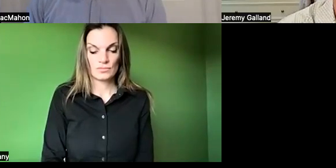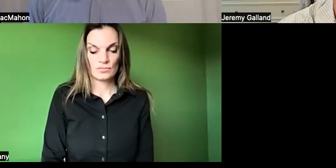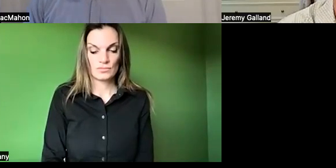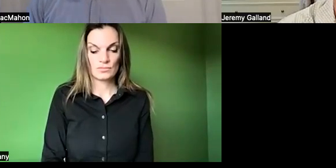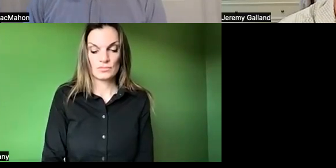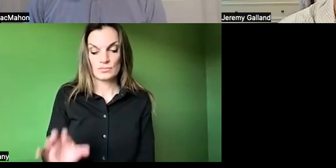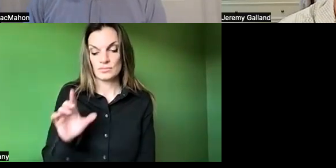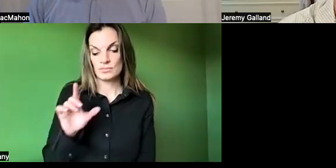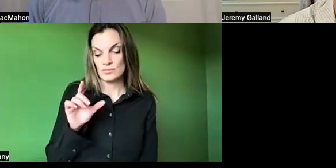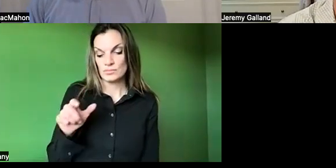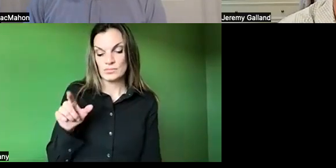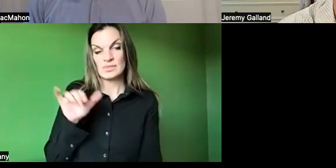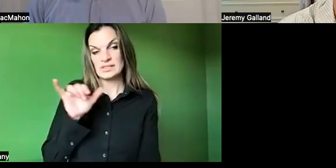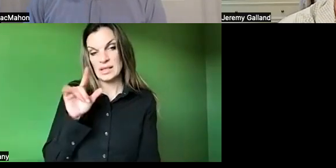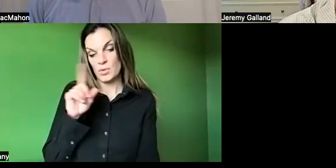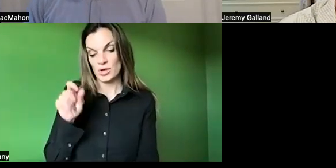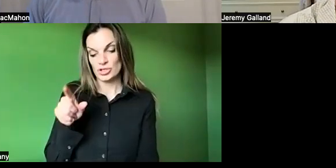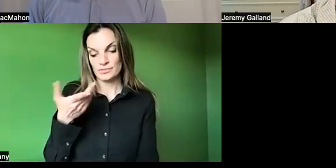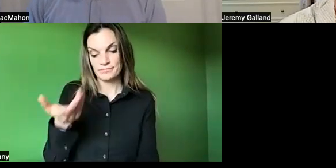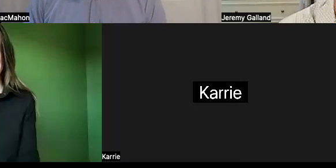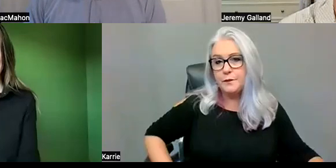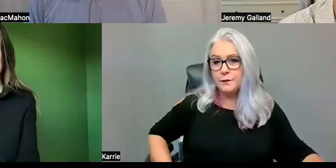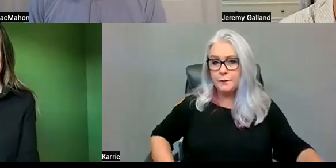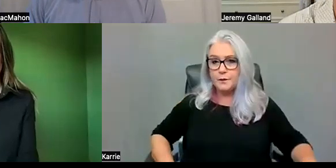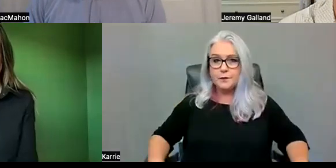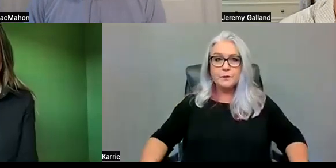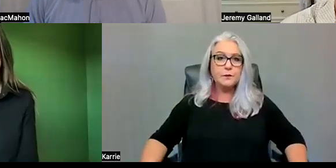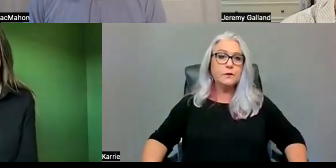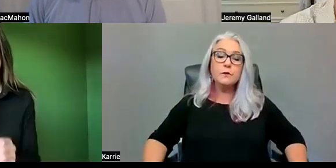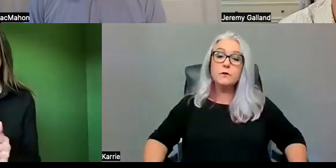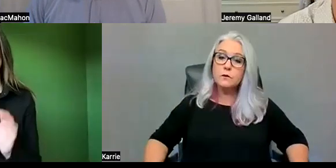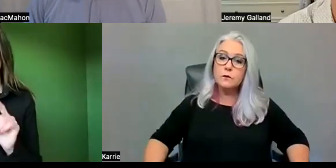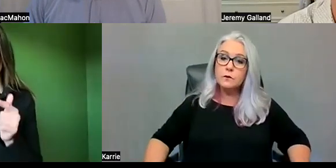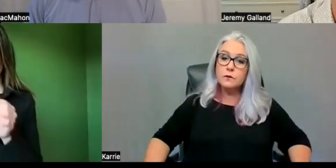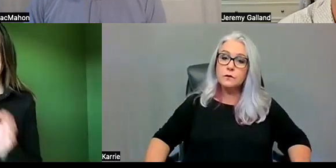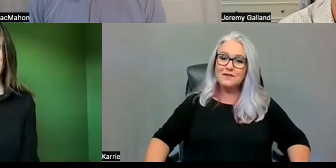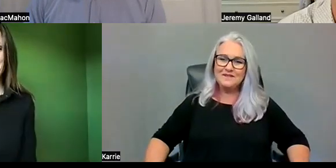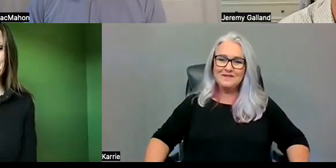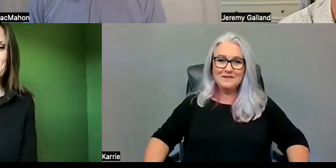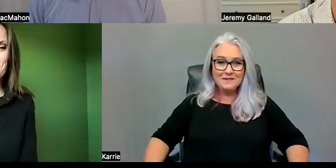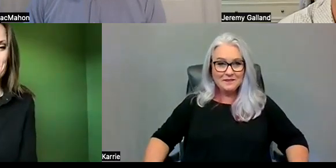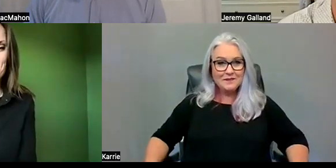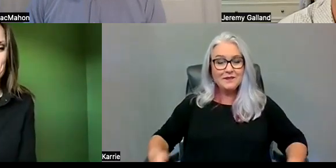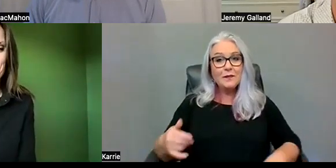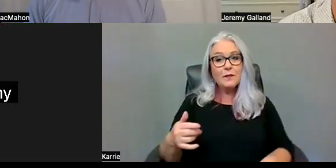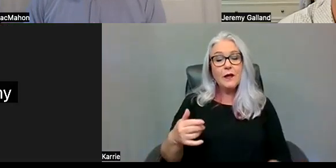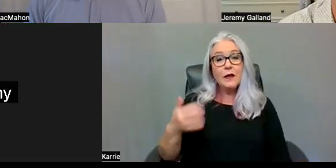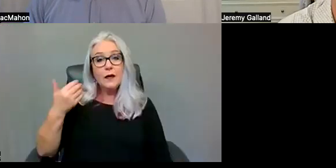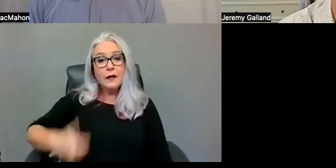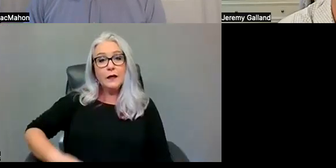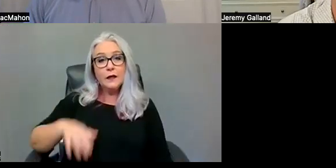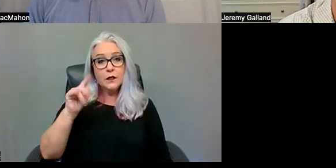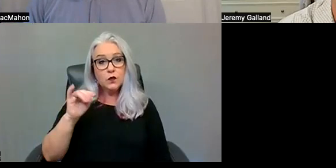I'm going to say that I most definitely support a tax